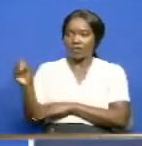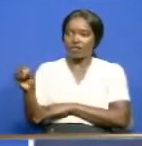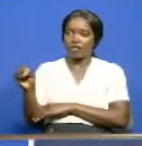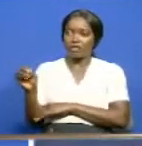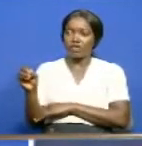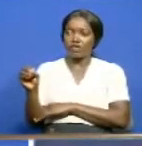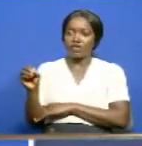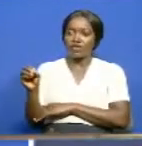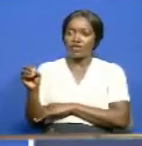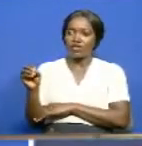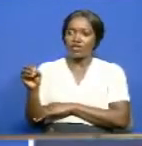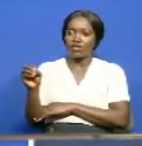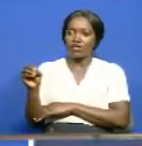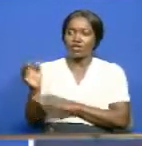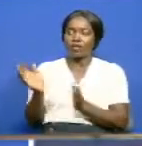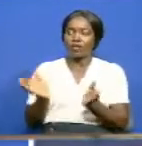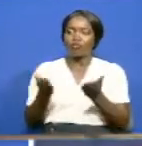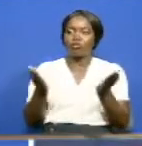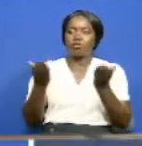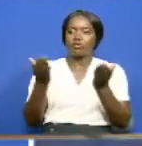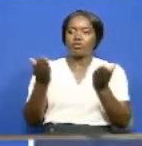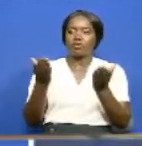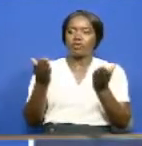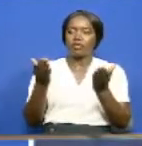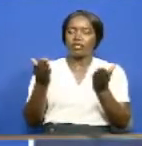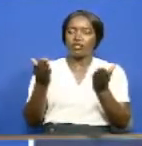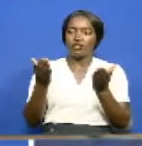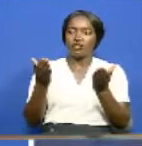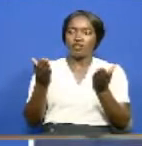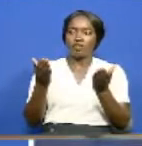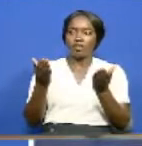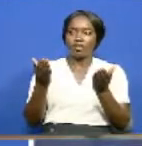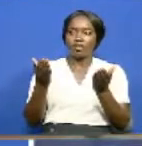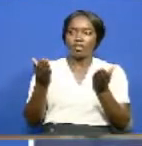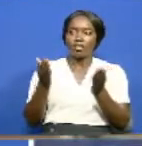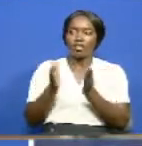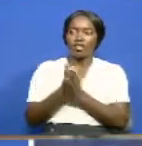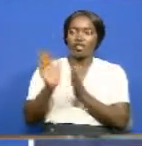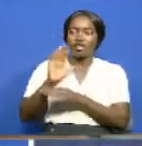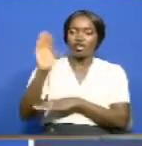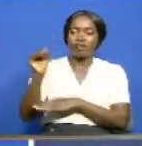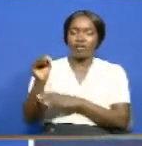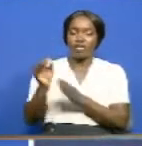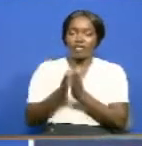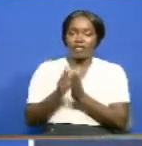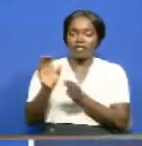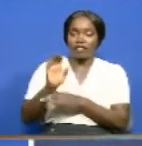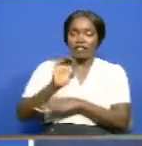important to promote this sport in Africa and in East Africa.